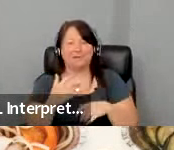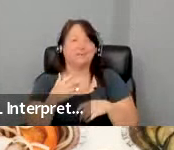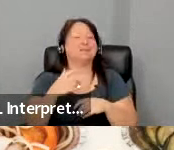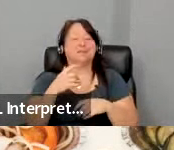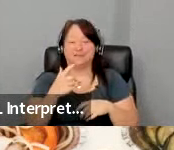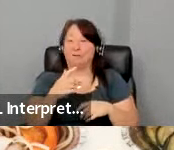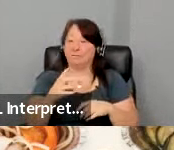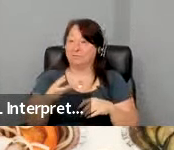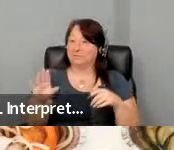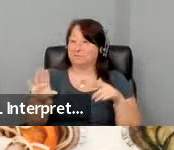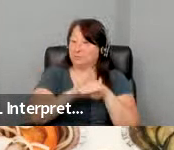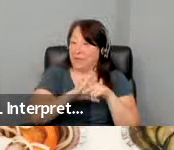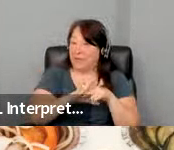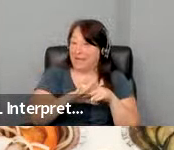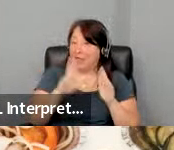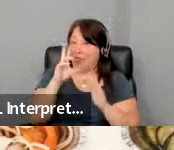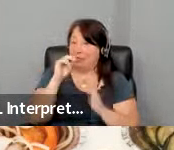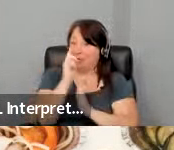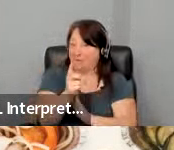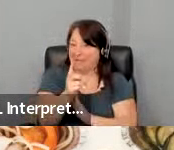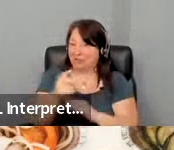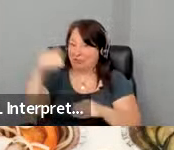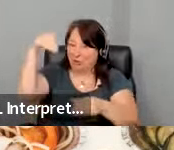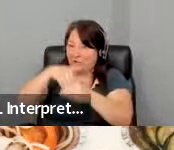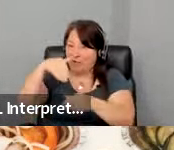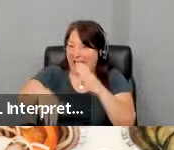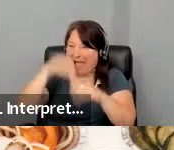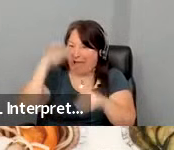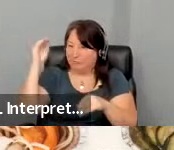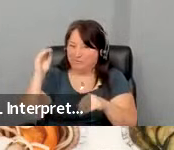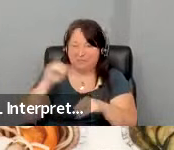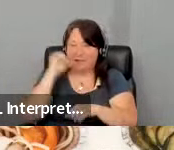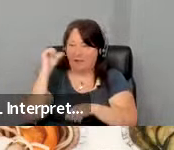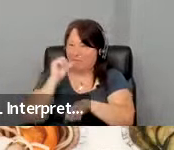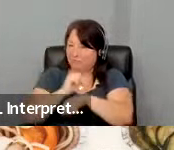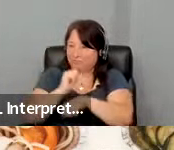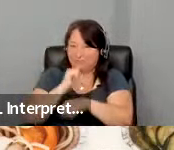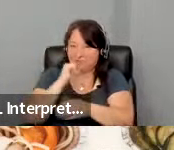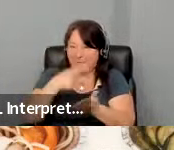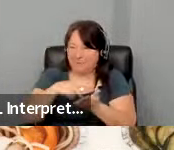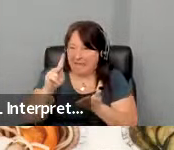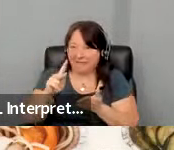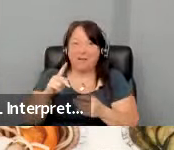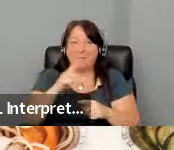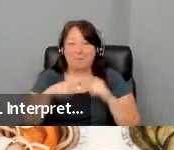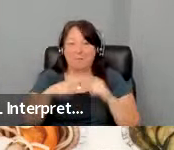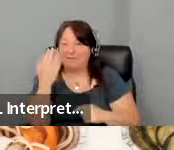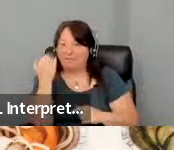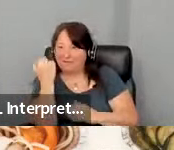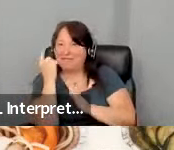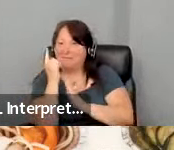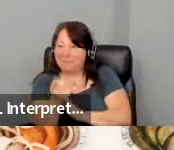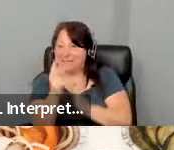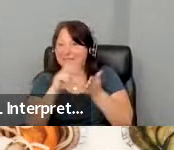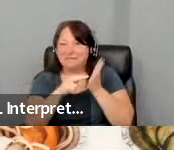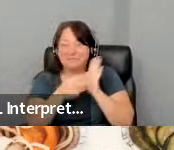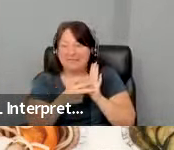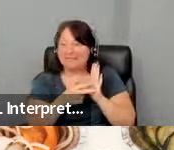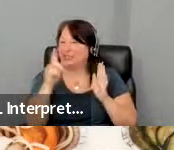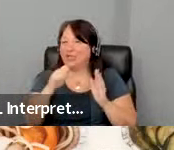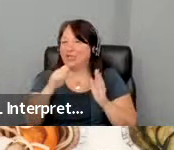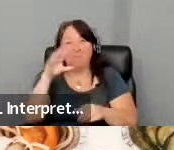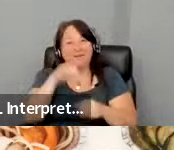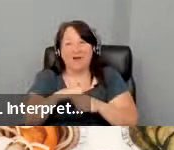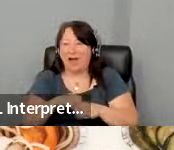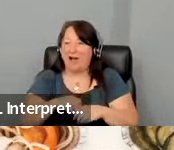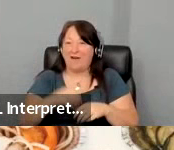clock for the NDB, you stay on the clock, but it's a true break. You're free. You shouldn't be in a table read. You shouldn't be in the hair